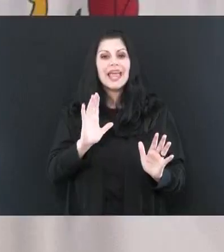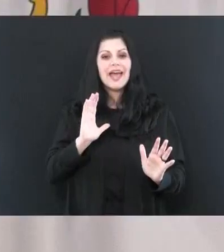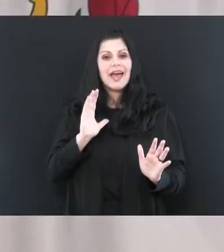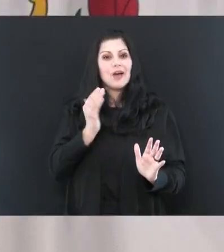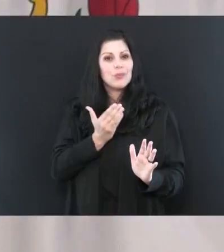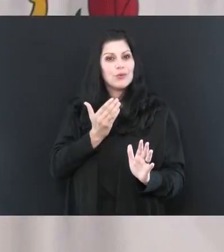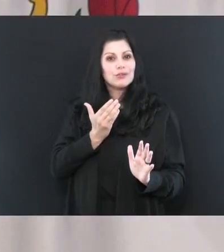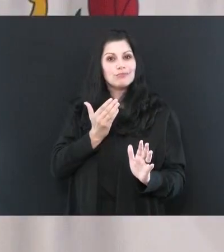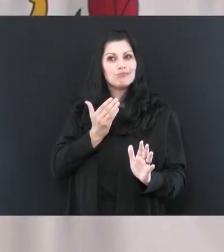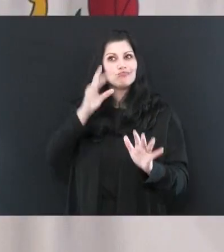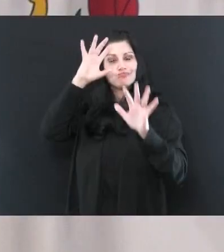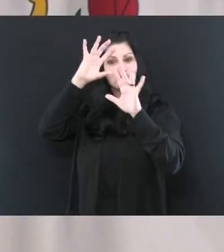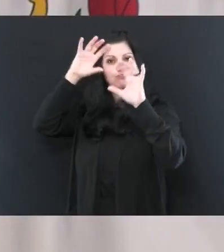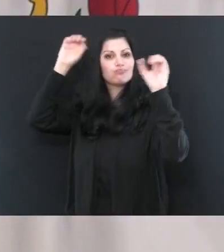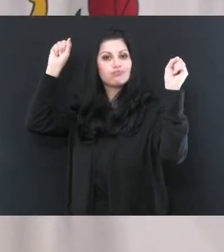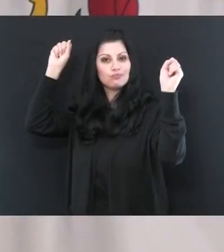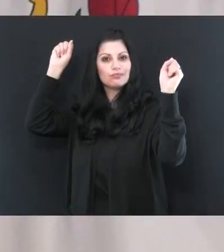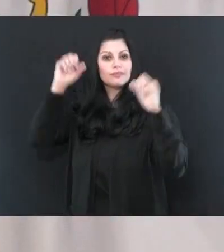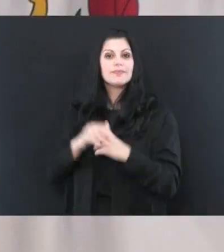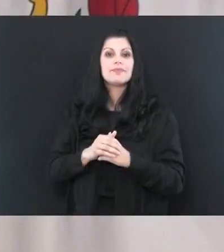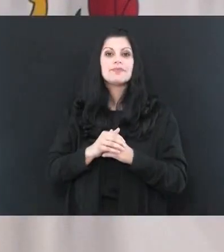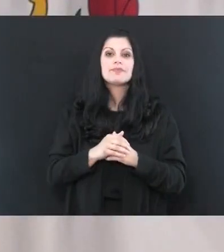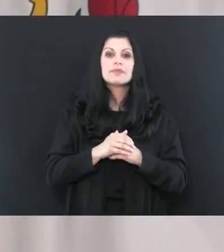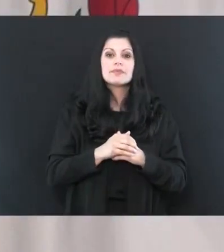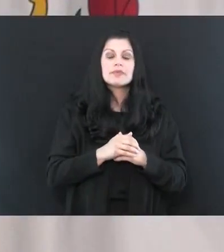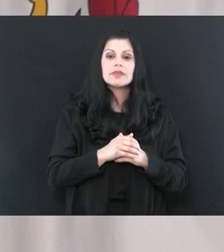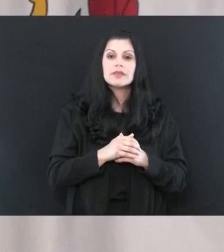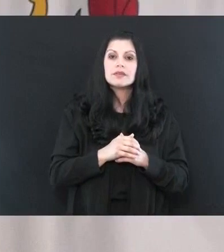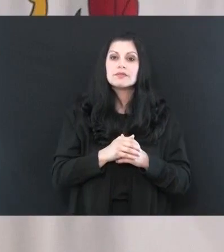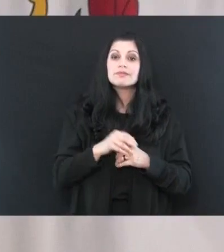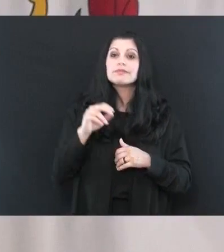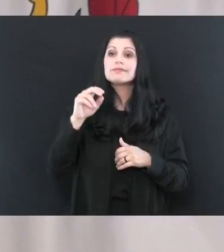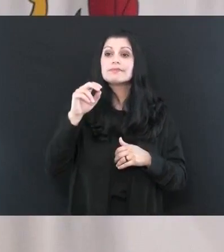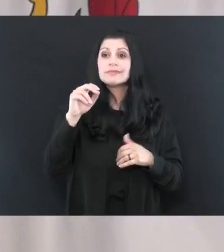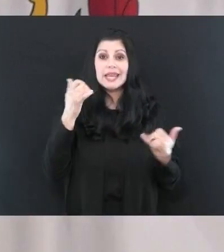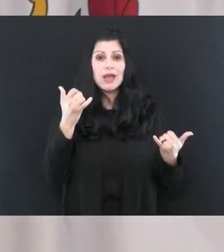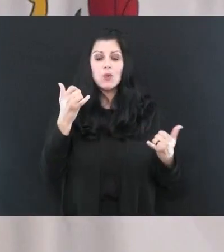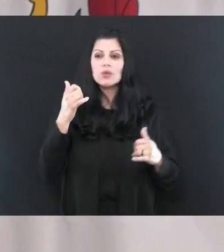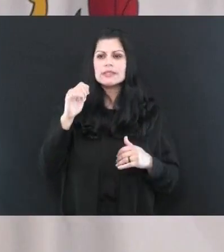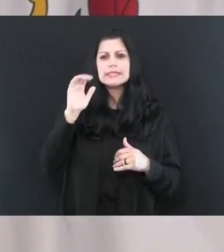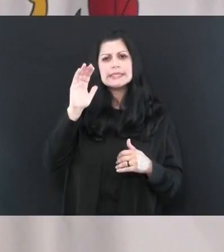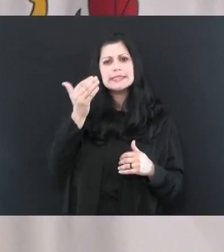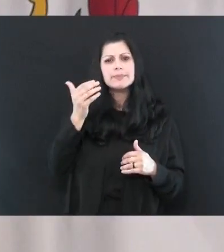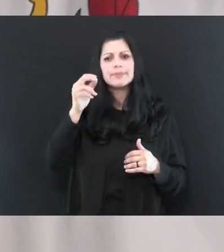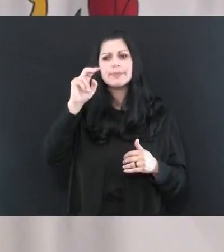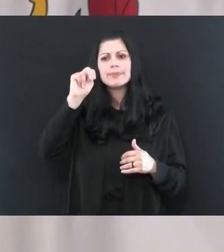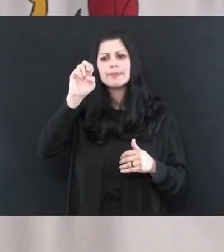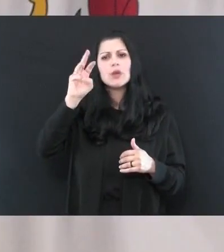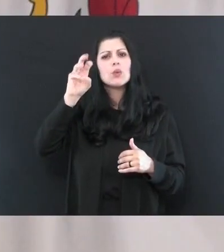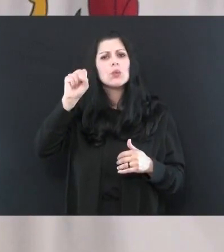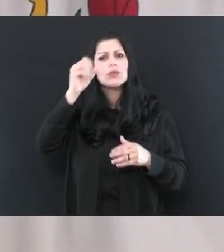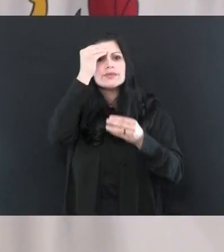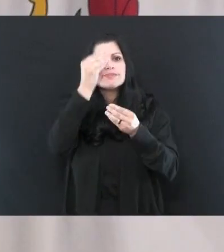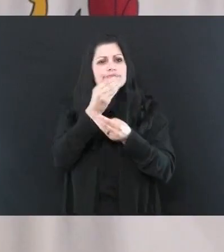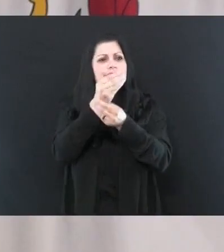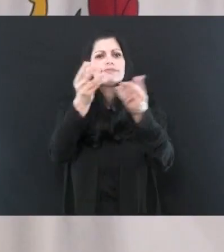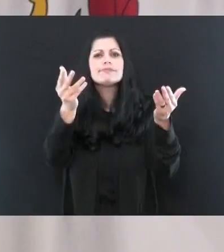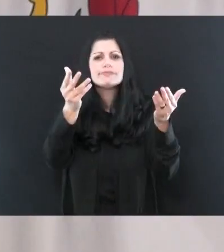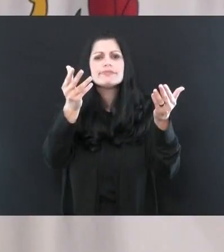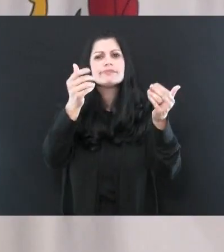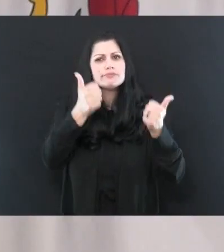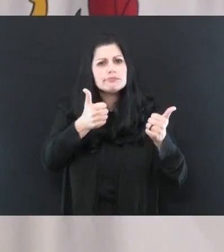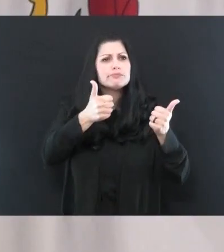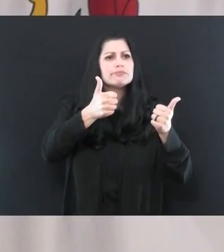it seems like the news that's coming out is good, and I think the news on our First Lady